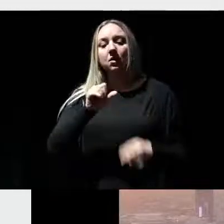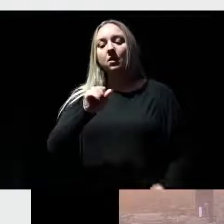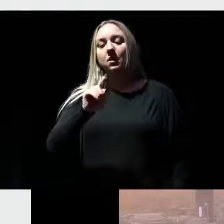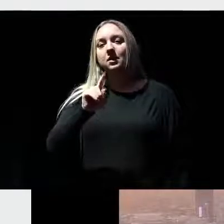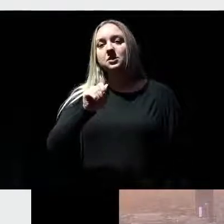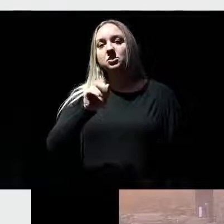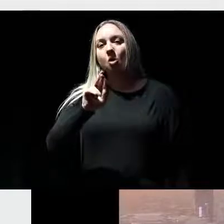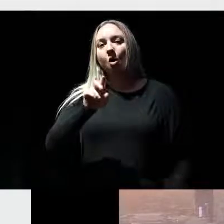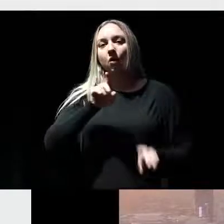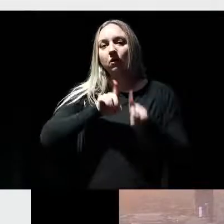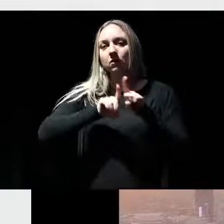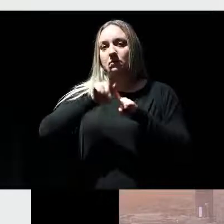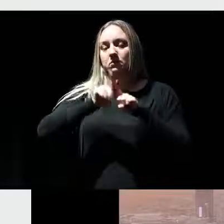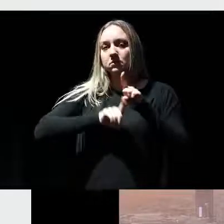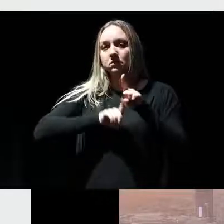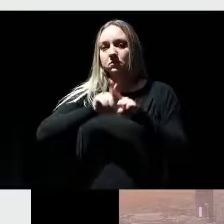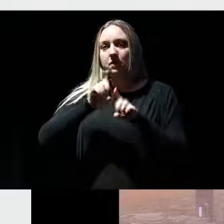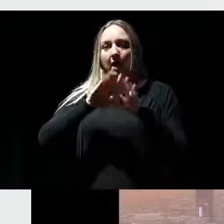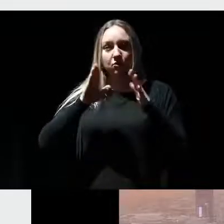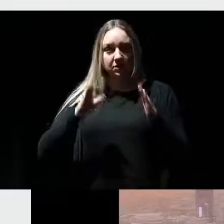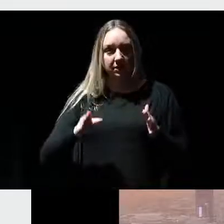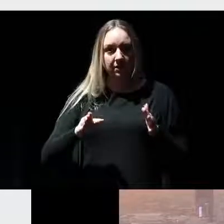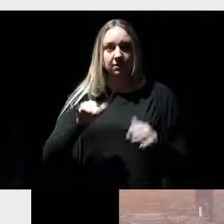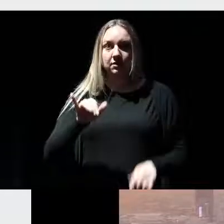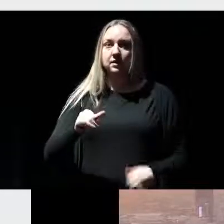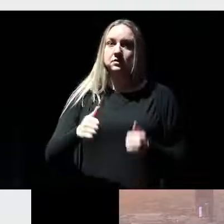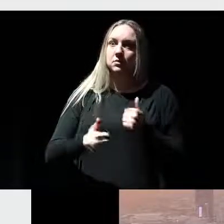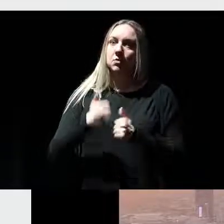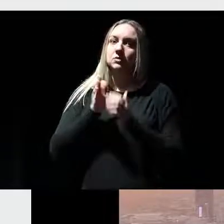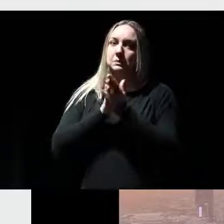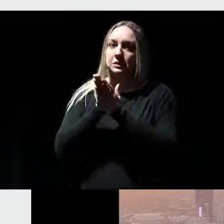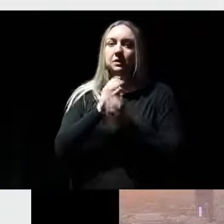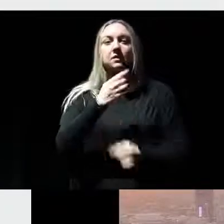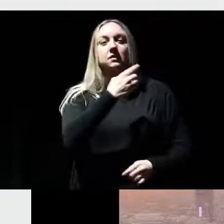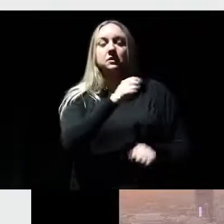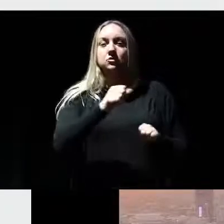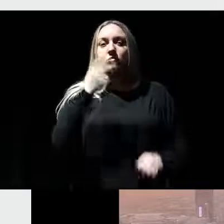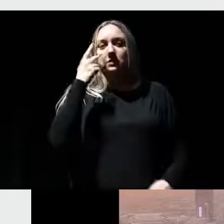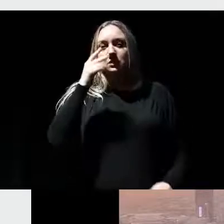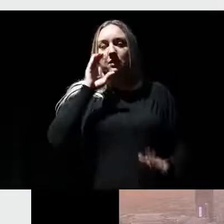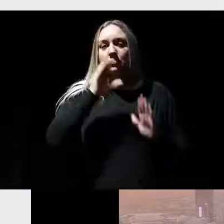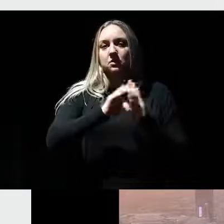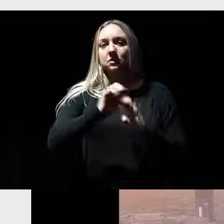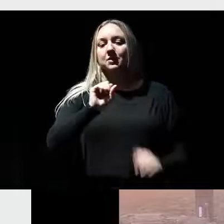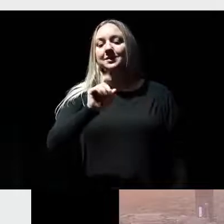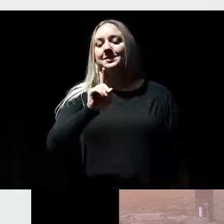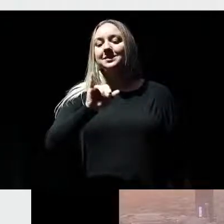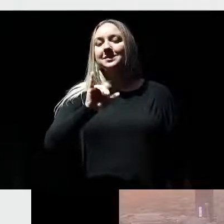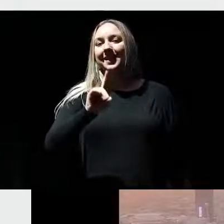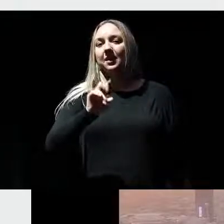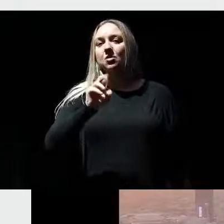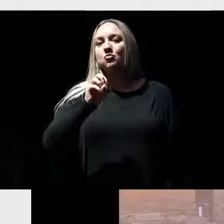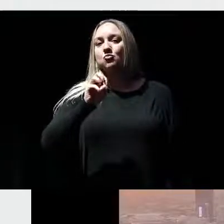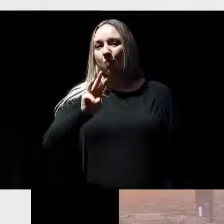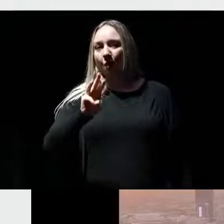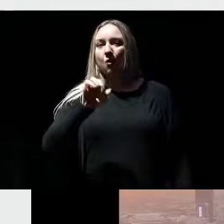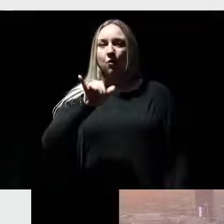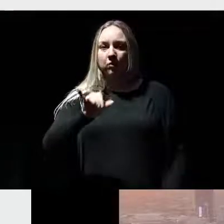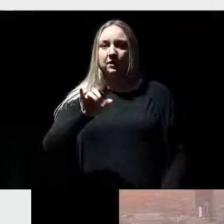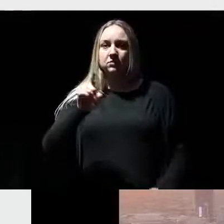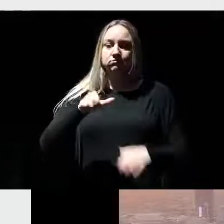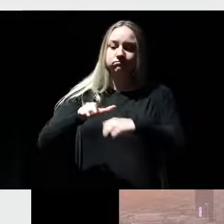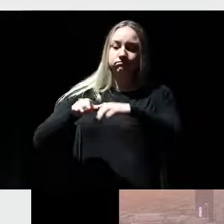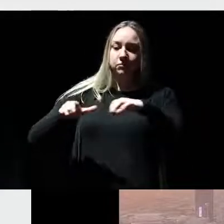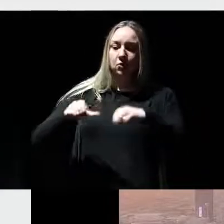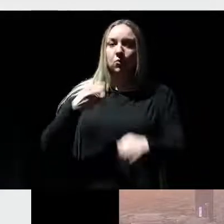ambitious of the projects. This is all Skid Row, and this, of course, is downtown. And while you can